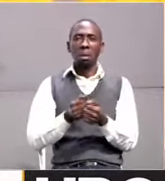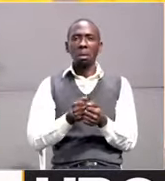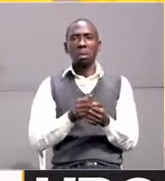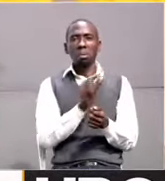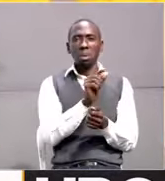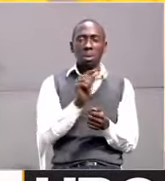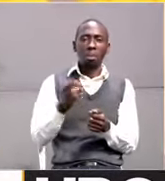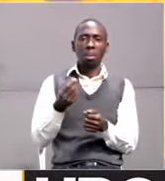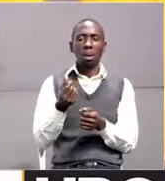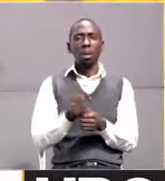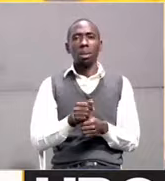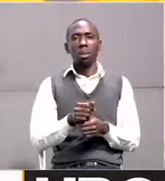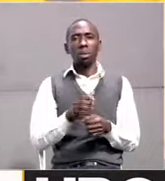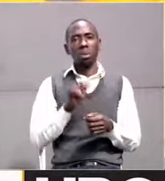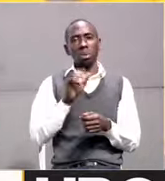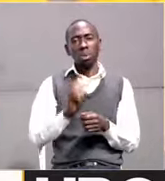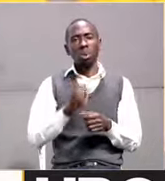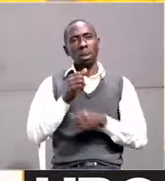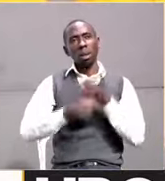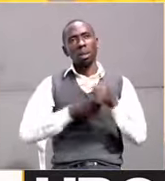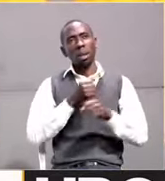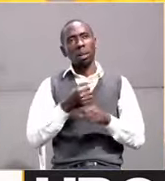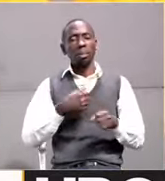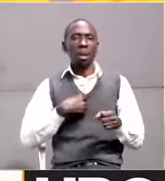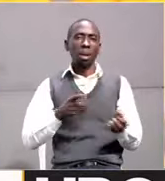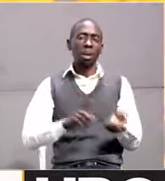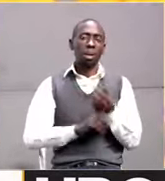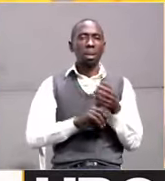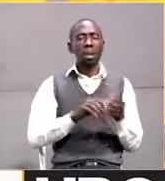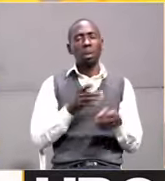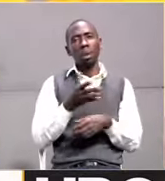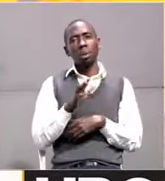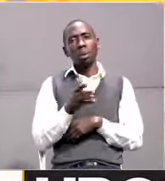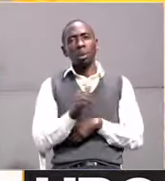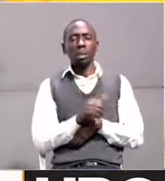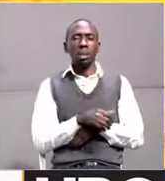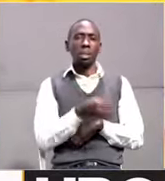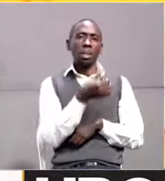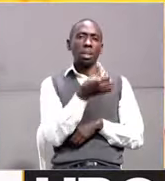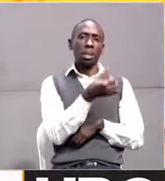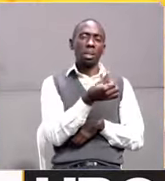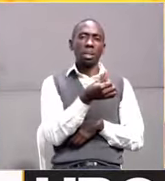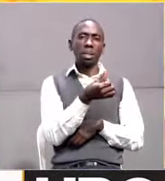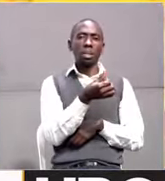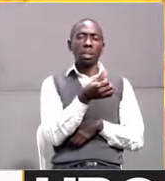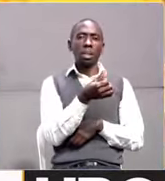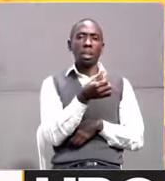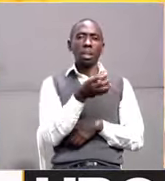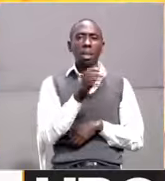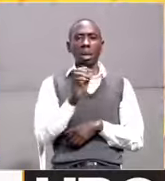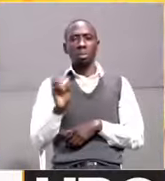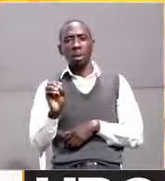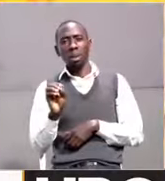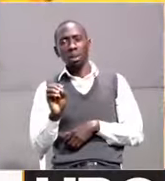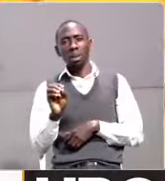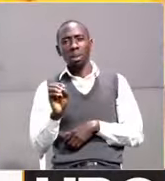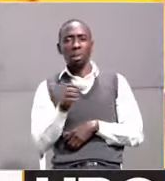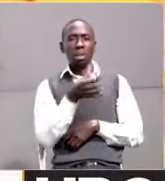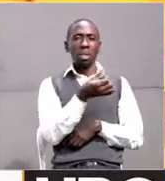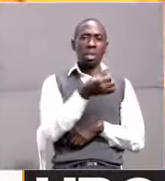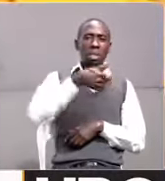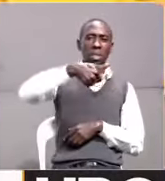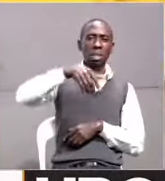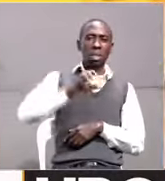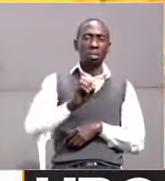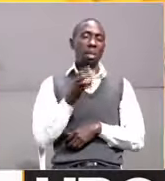in a year, I get about net profit, which is between 600 to 750 million from